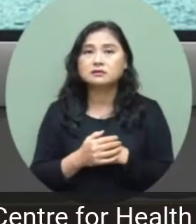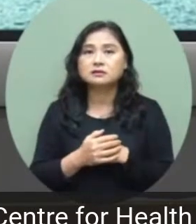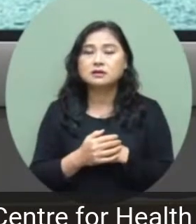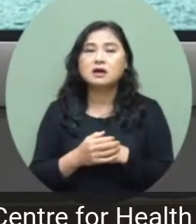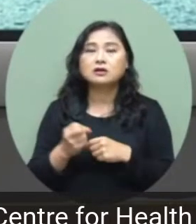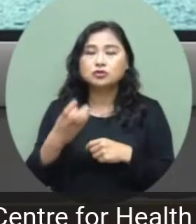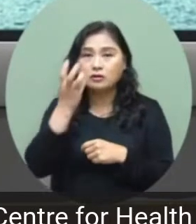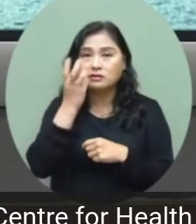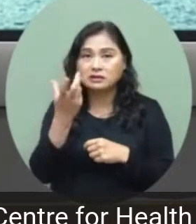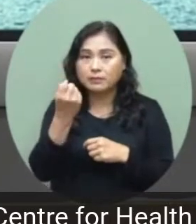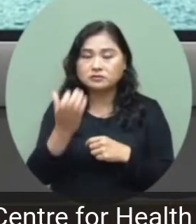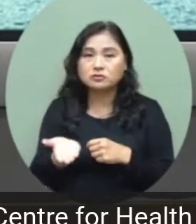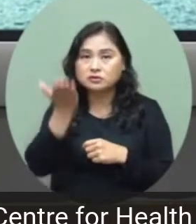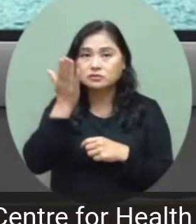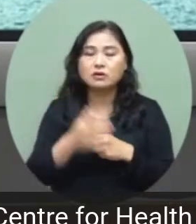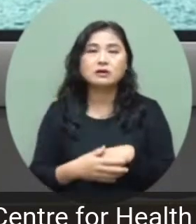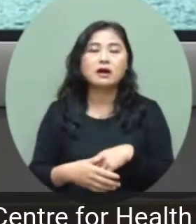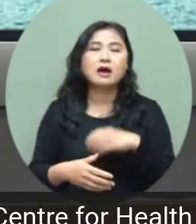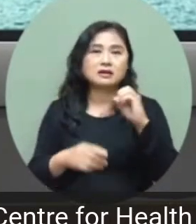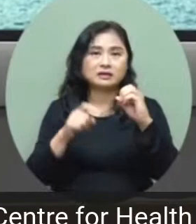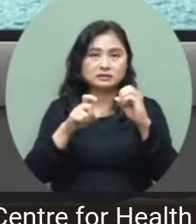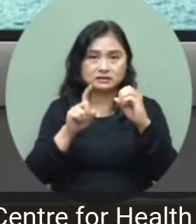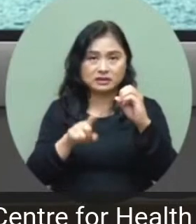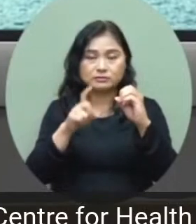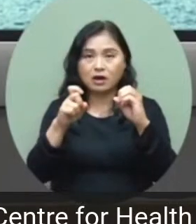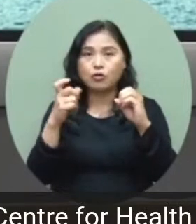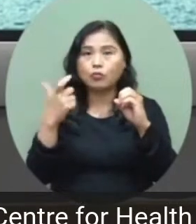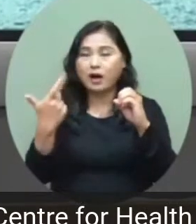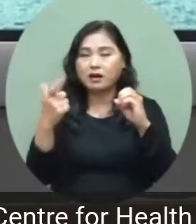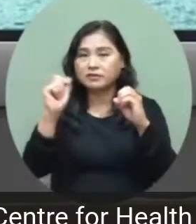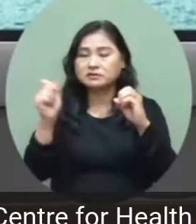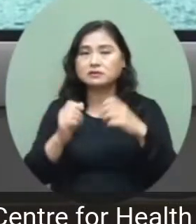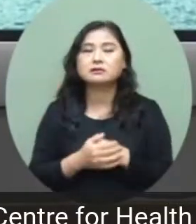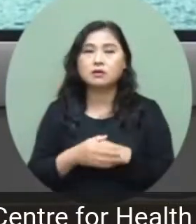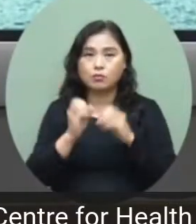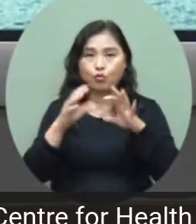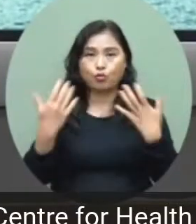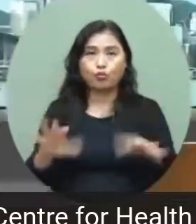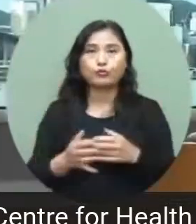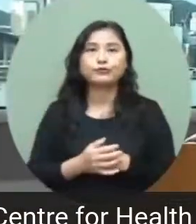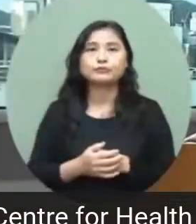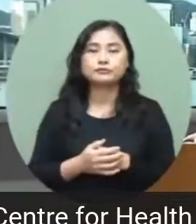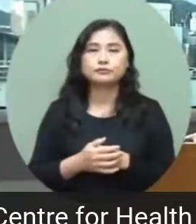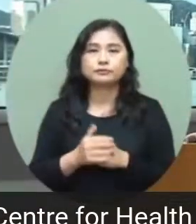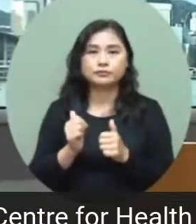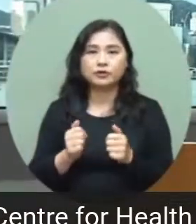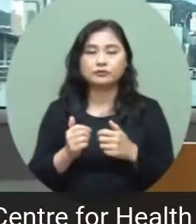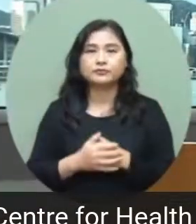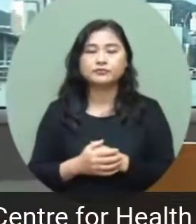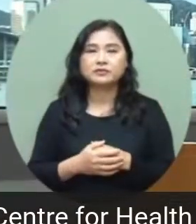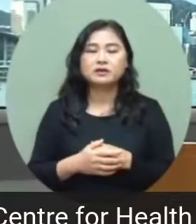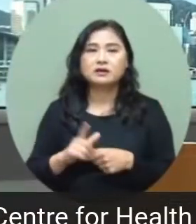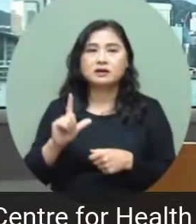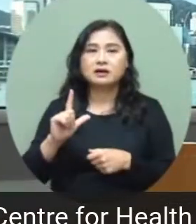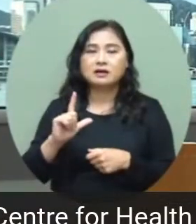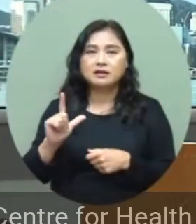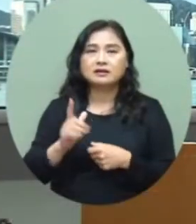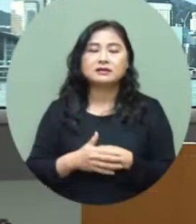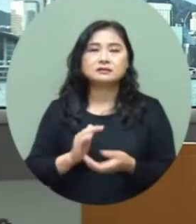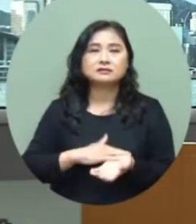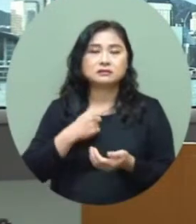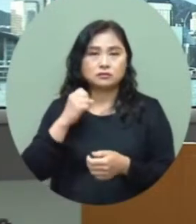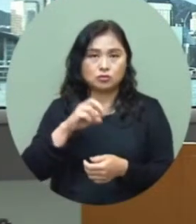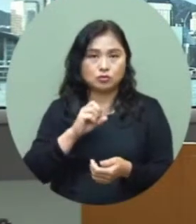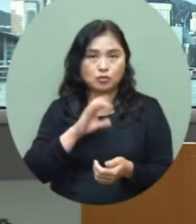0.03%. And those above the age of 80, 0.98%. That's all for my report today. We'll now hear from Dr.